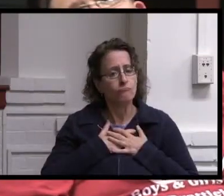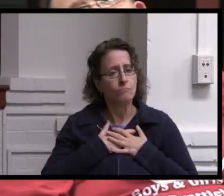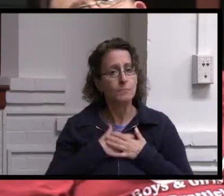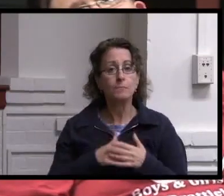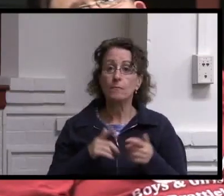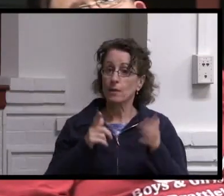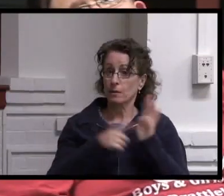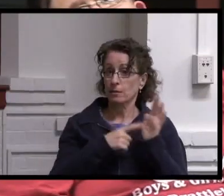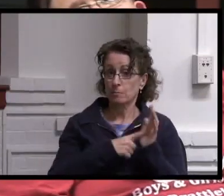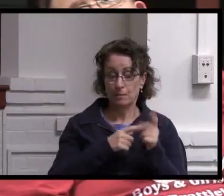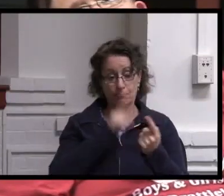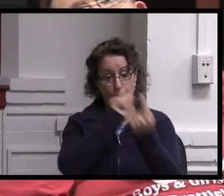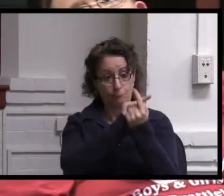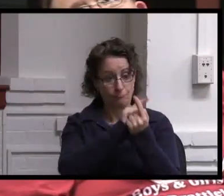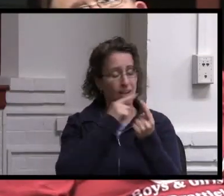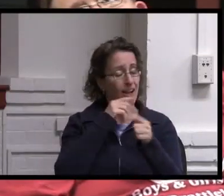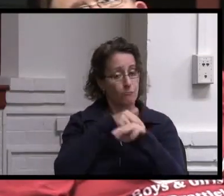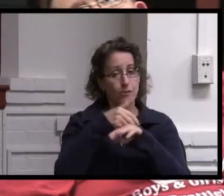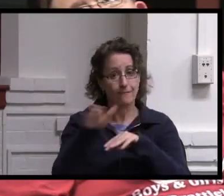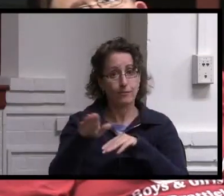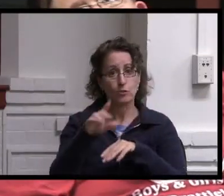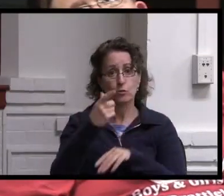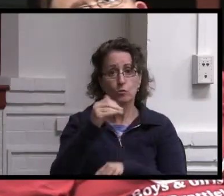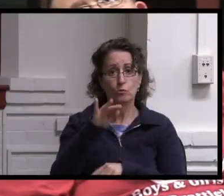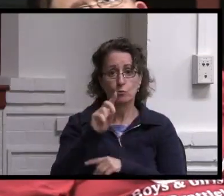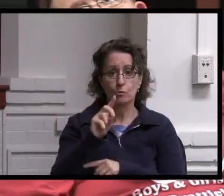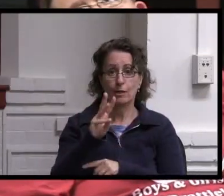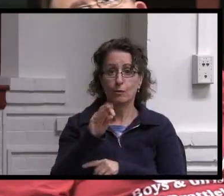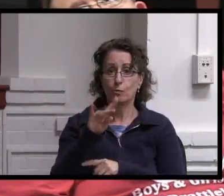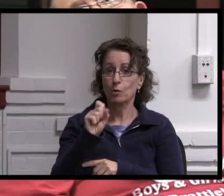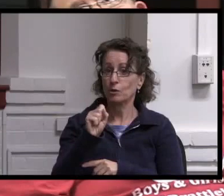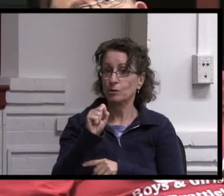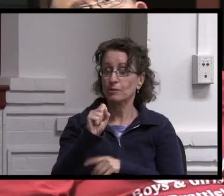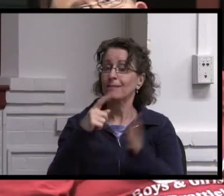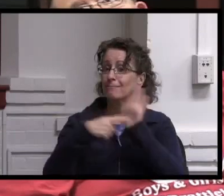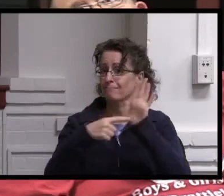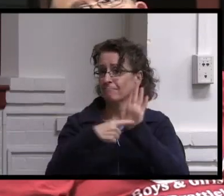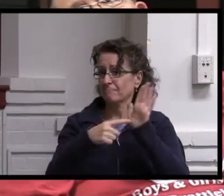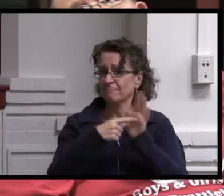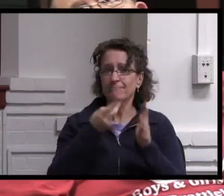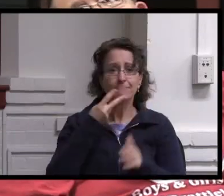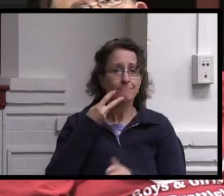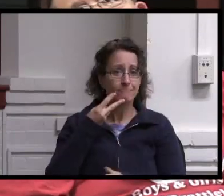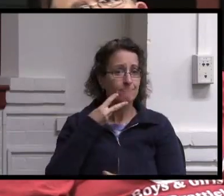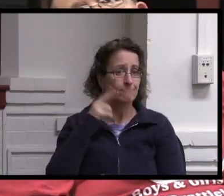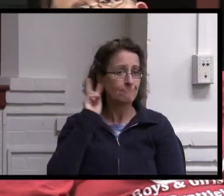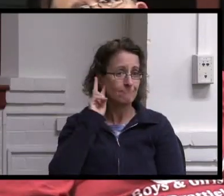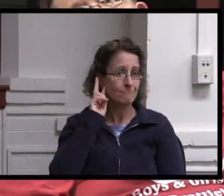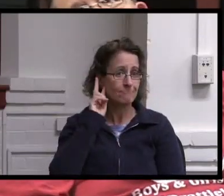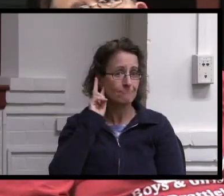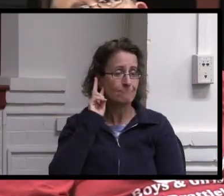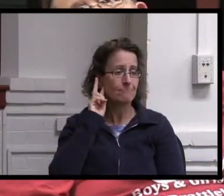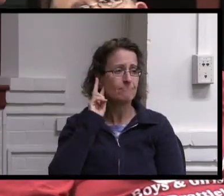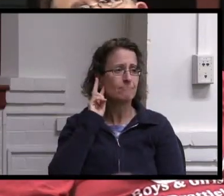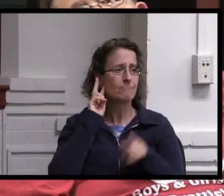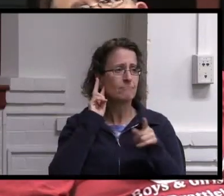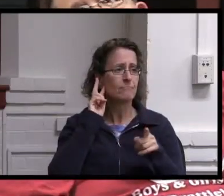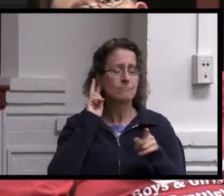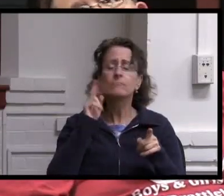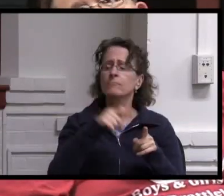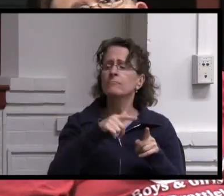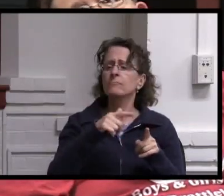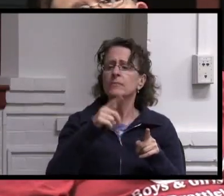nice occasion 2 days ago of a young man who was getting service from